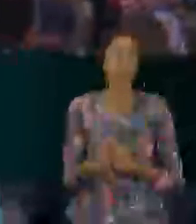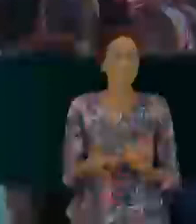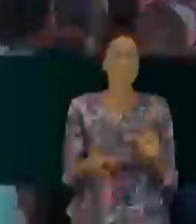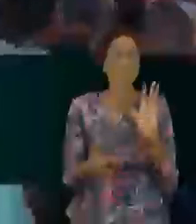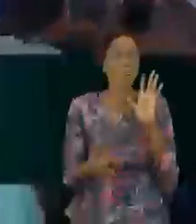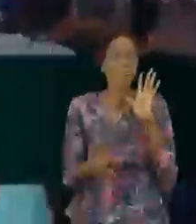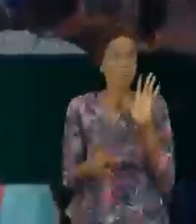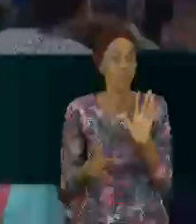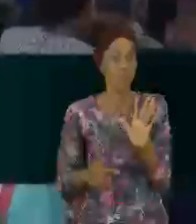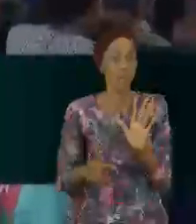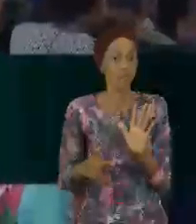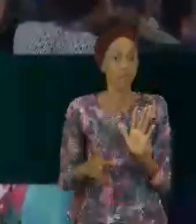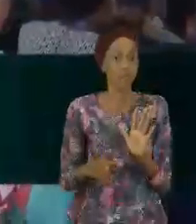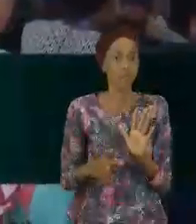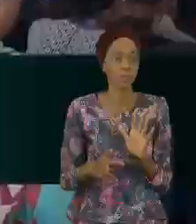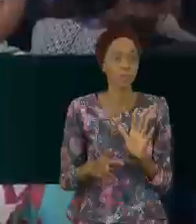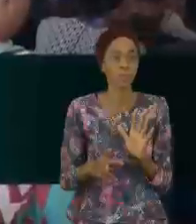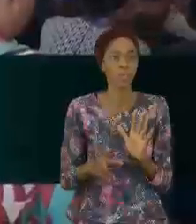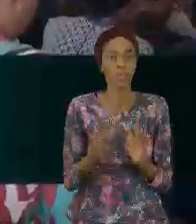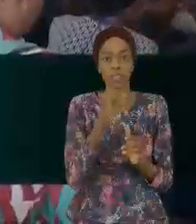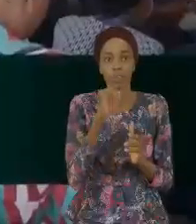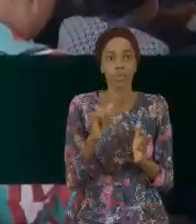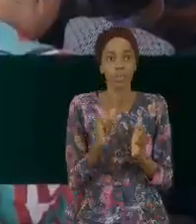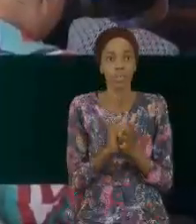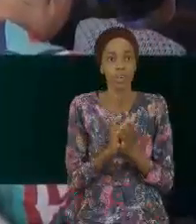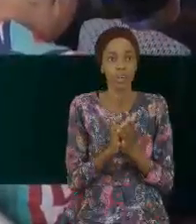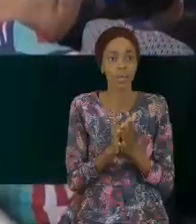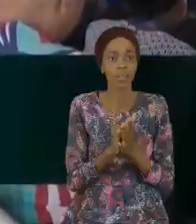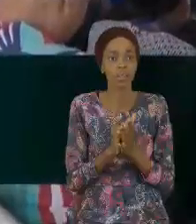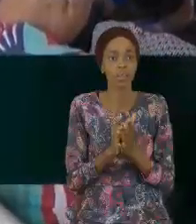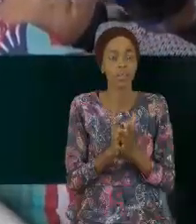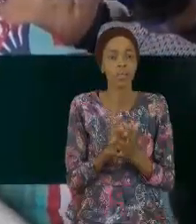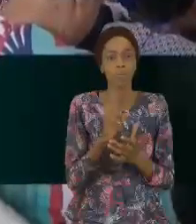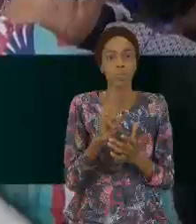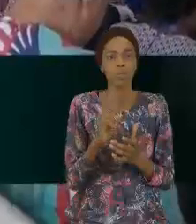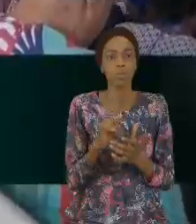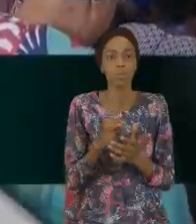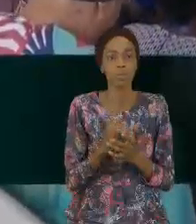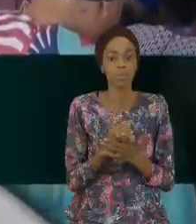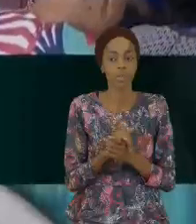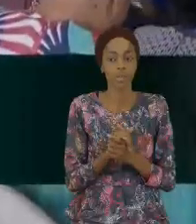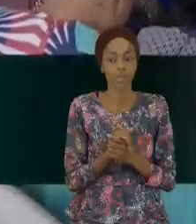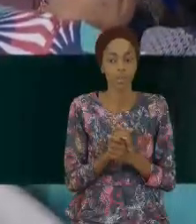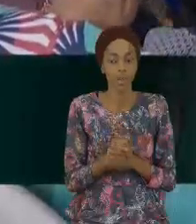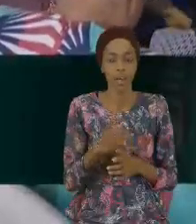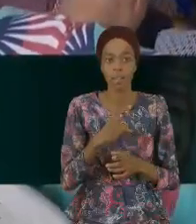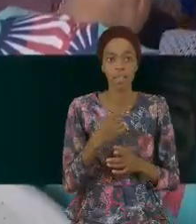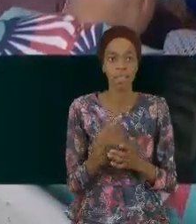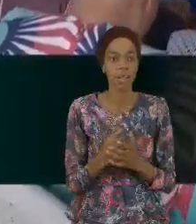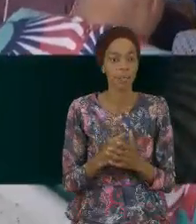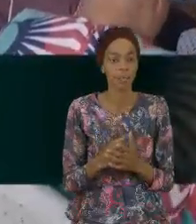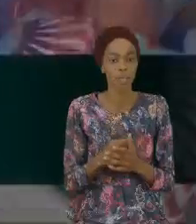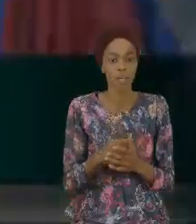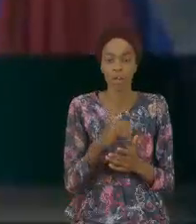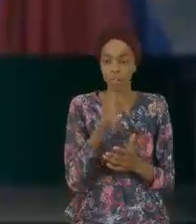says, not that we are sufficient of ourselves. Moses, who am I? Not that we